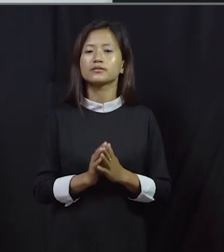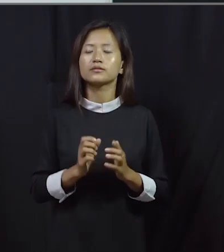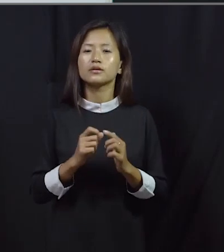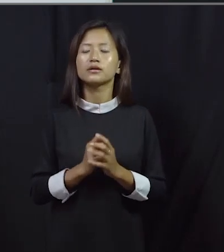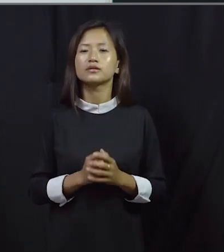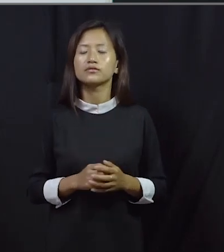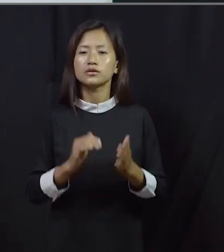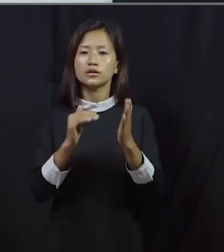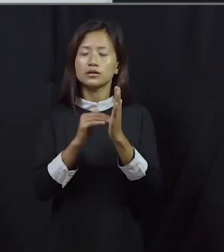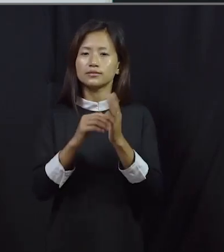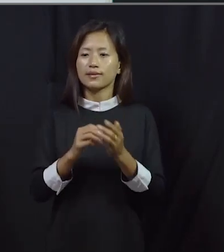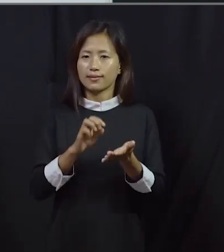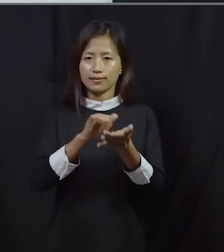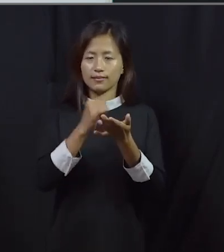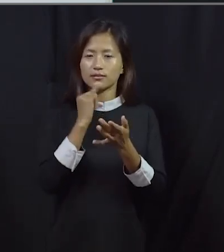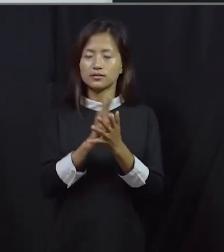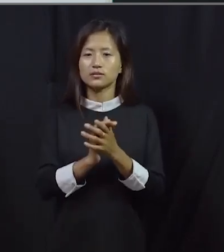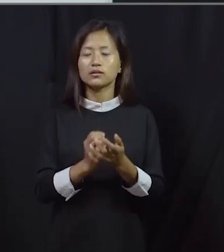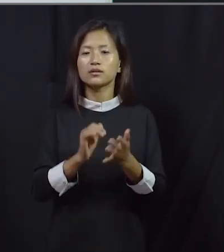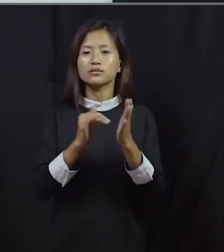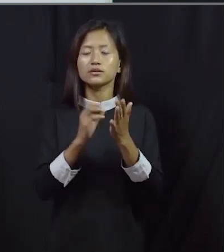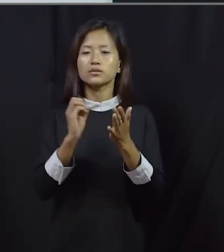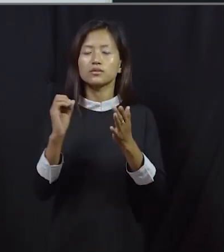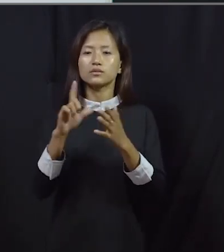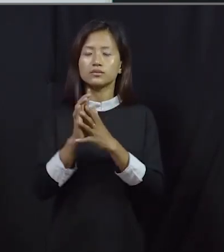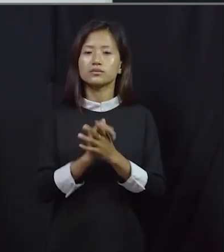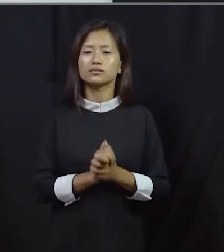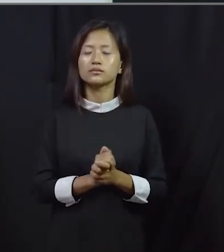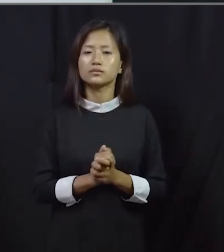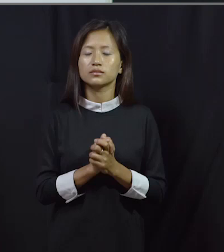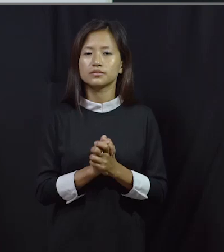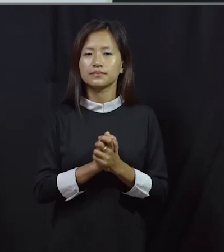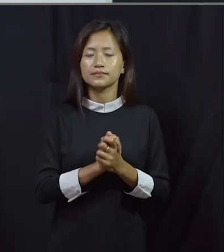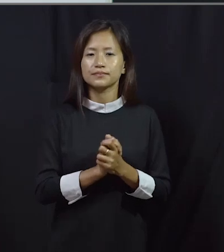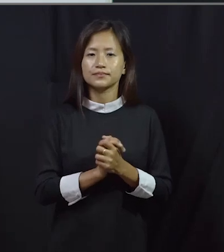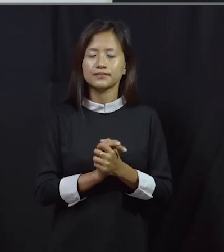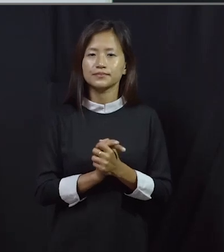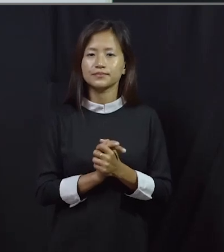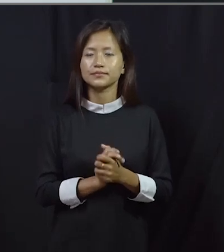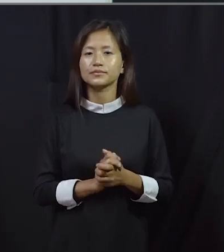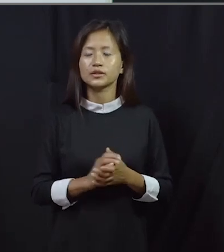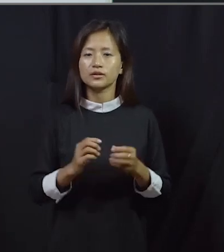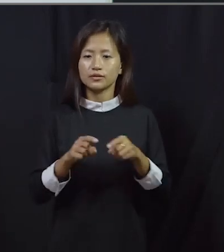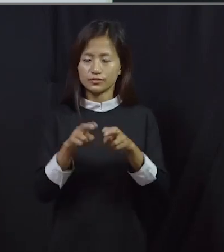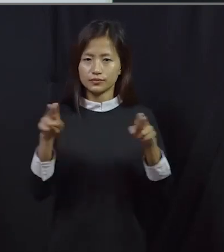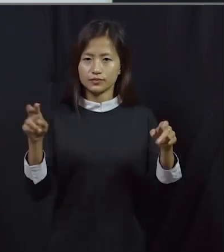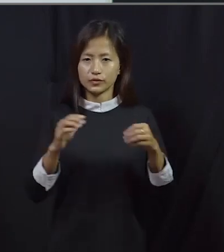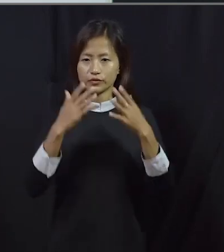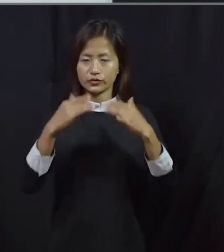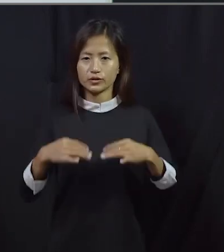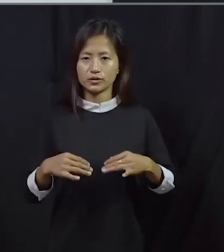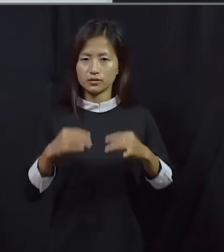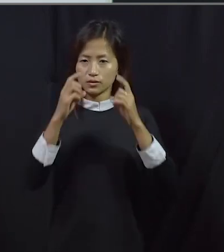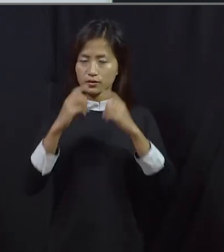what? Joule. Okay, is it clear? So this is the meaning of rational. For same kind of different physical quantity. When the